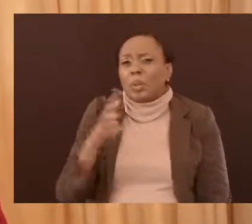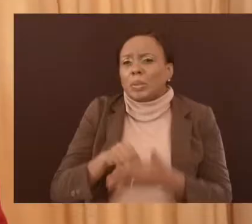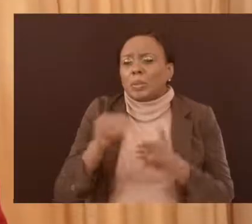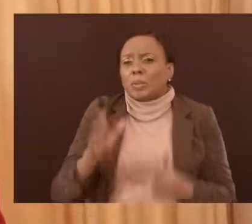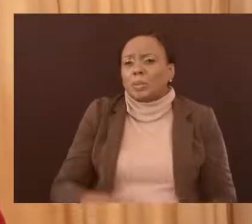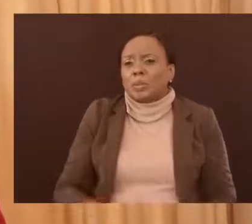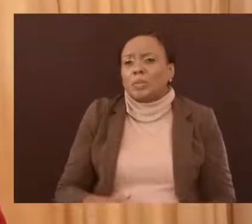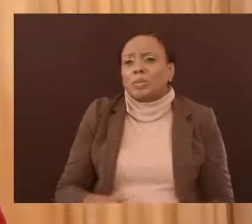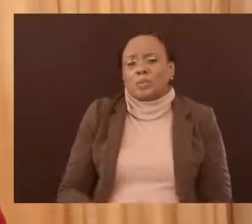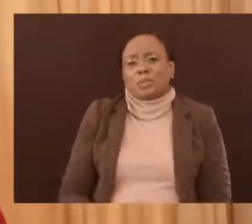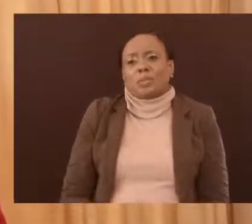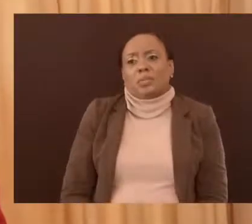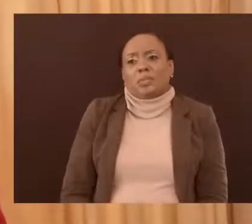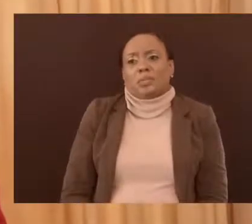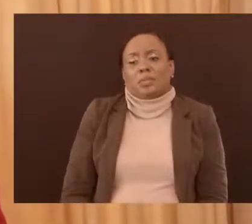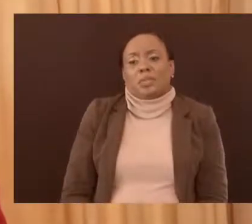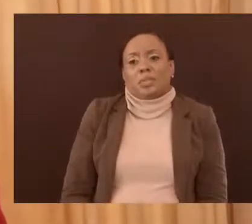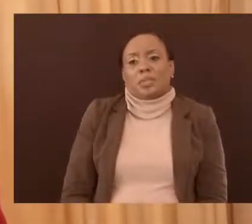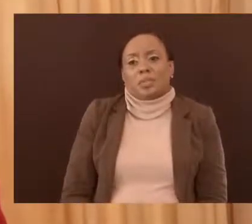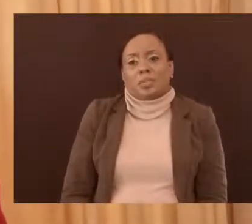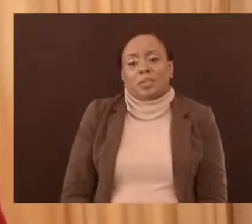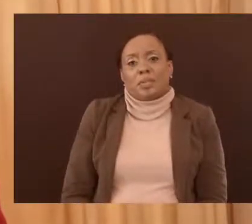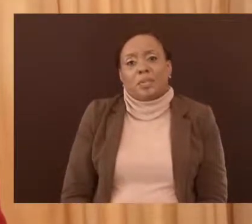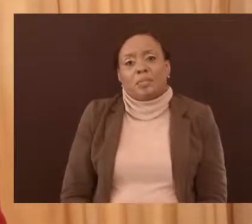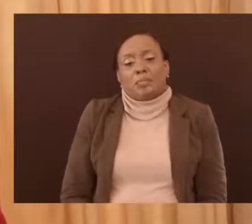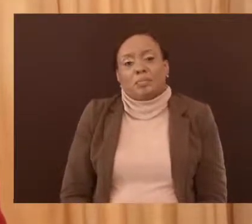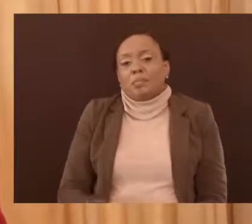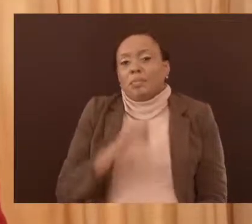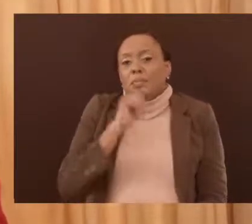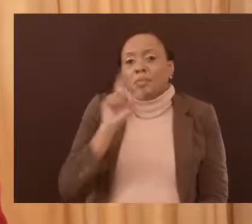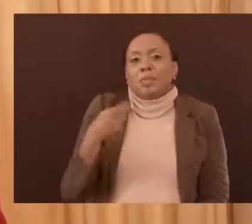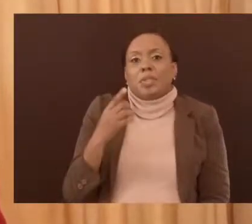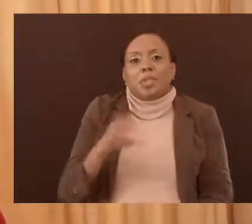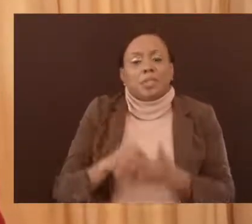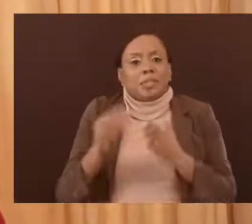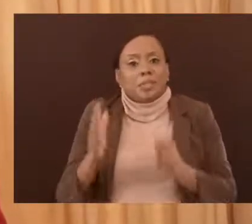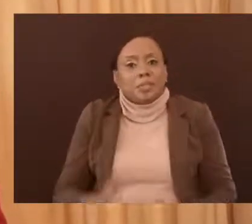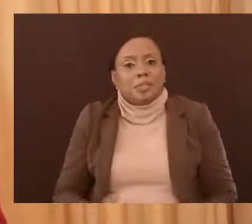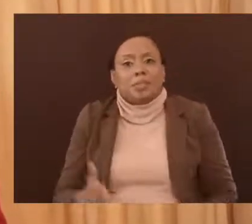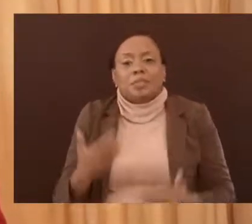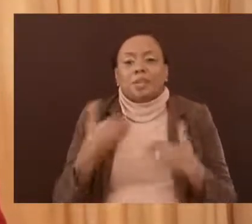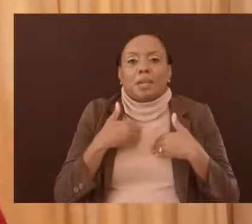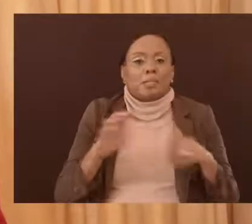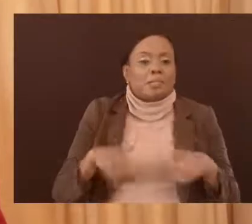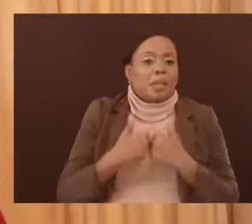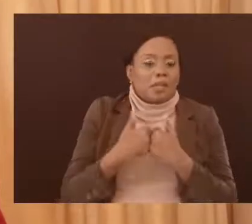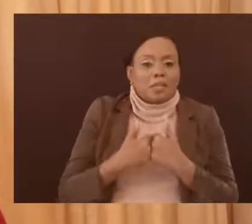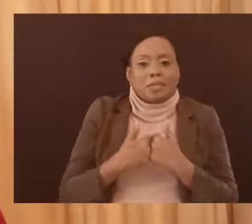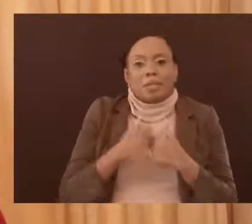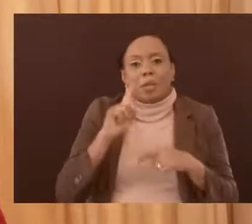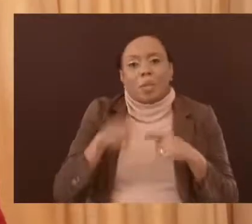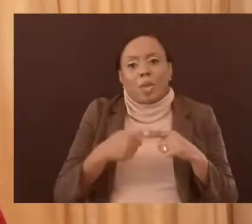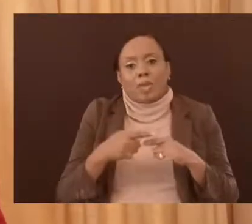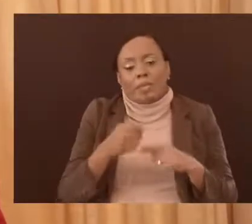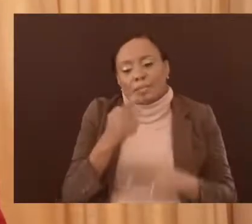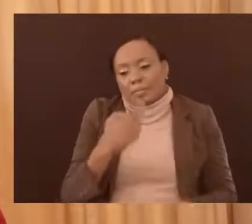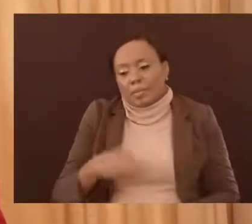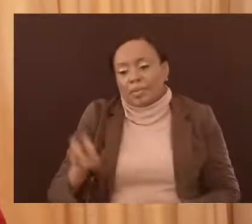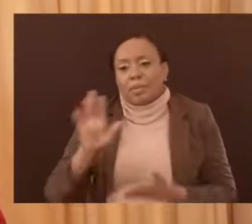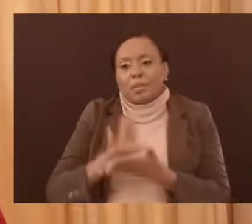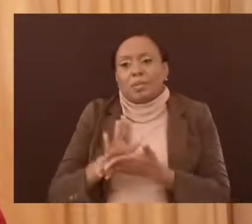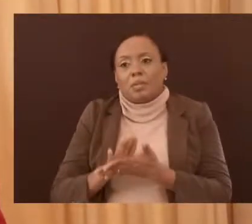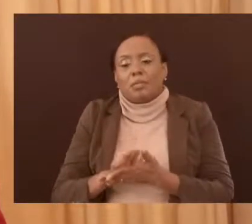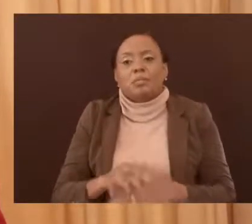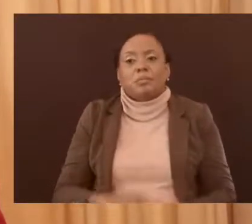sat an examination, the 11 plus, that have deficits and who are going to have challenges going into school. It is all of